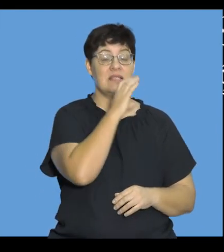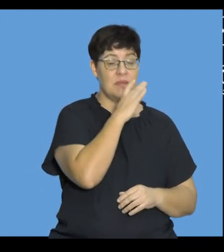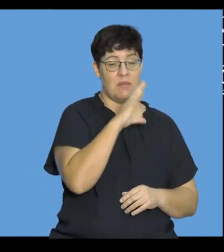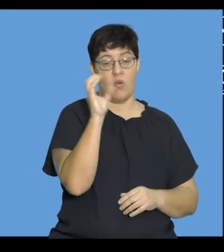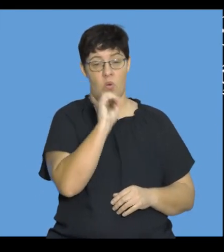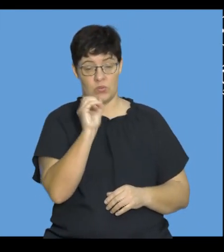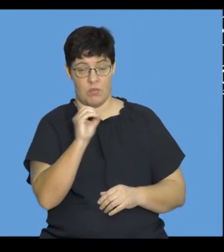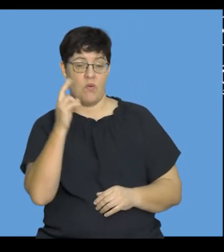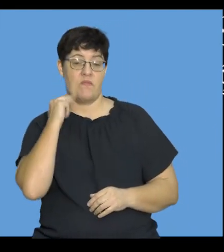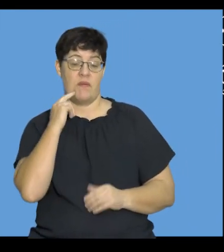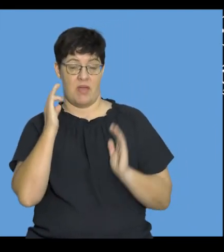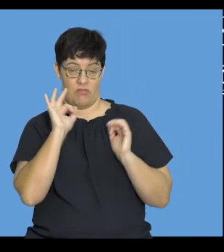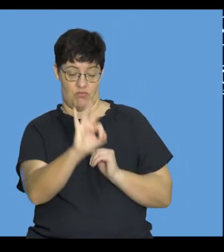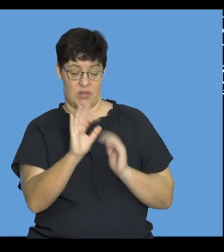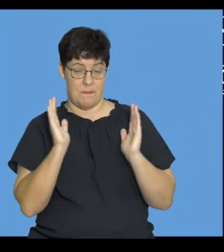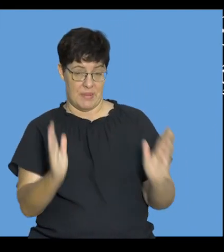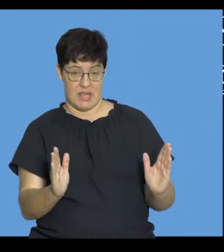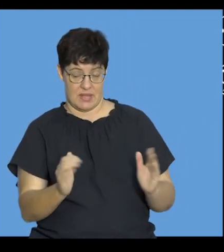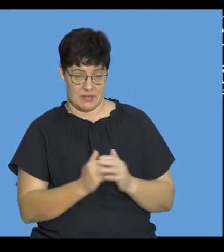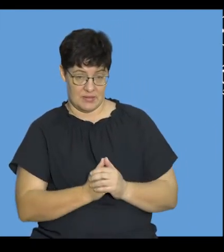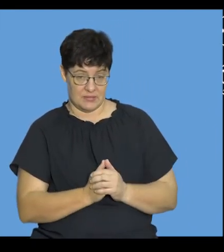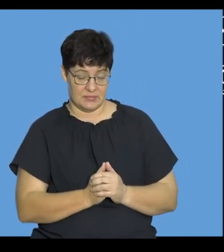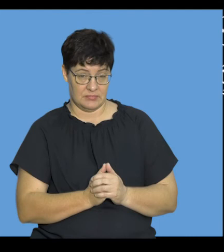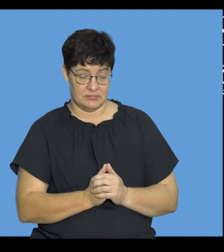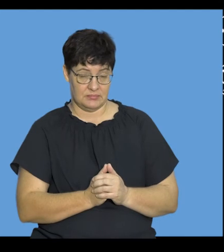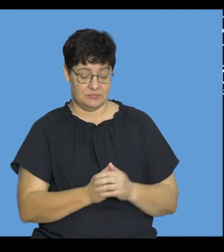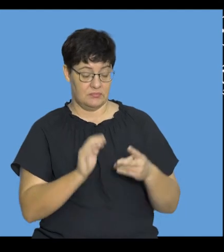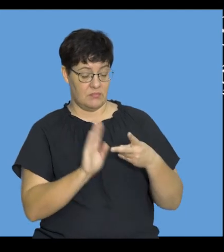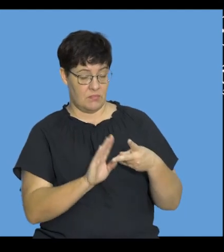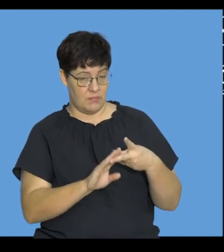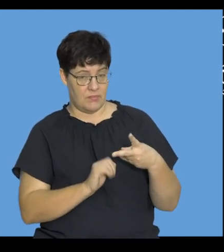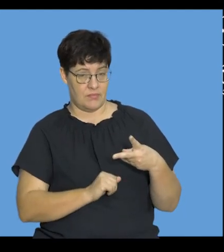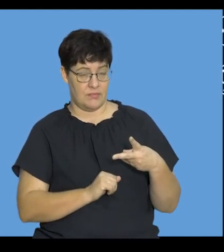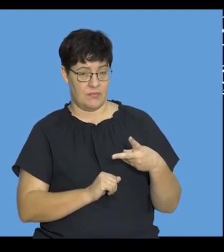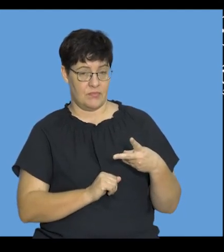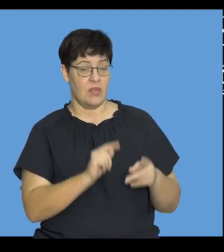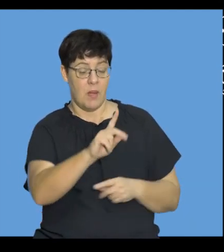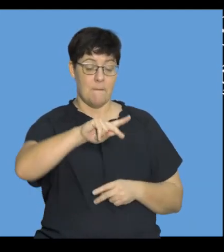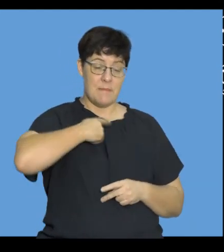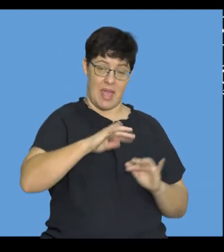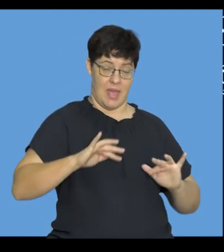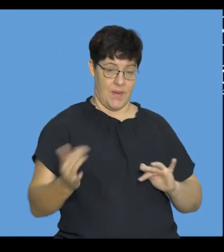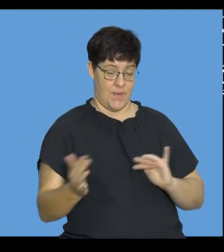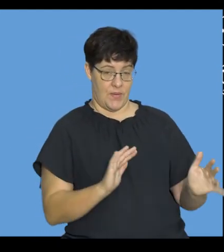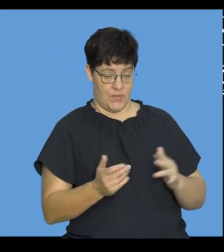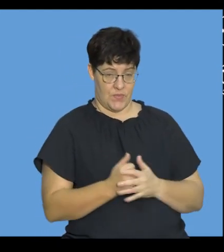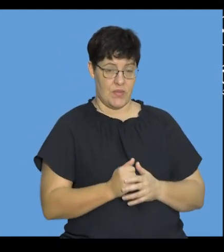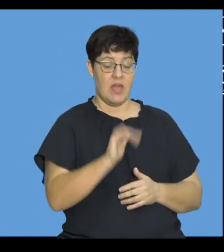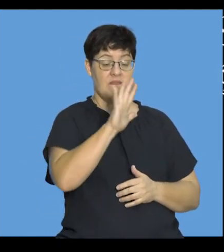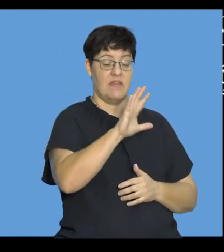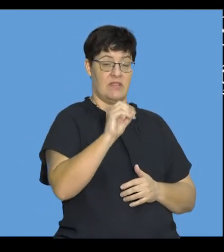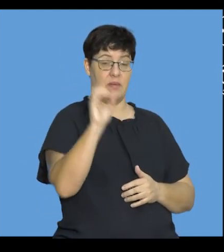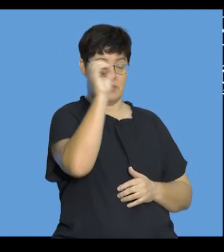November. Number 1. Number 2, how are my debtors paying me? 50% in the month of